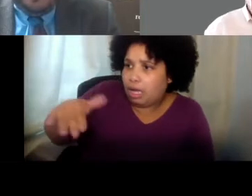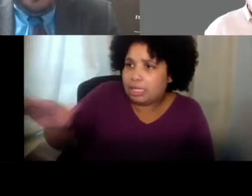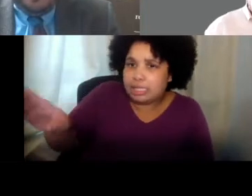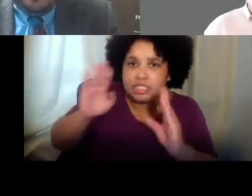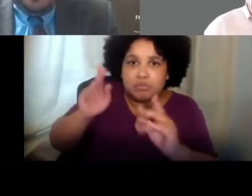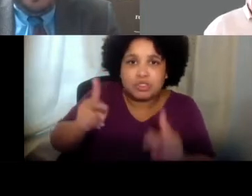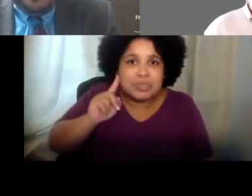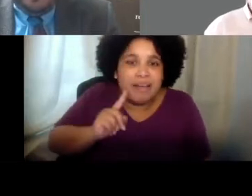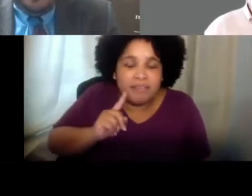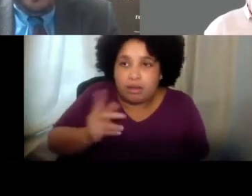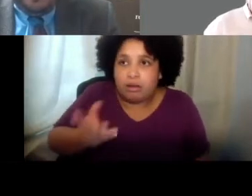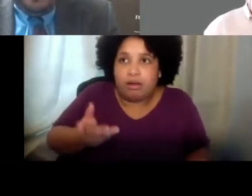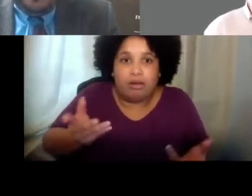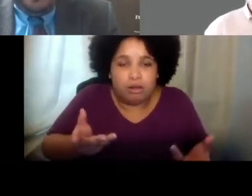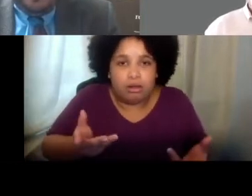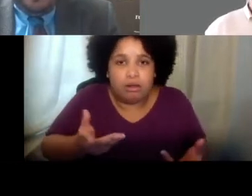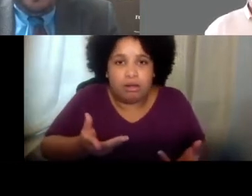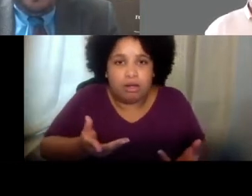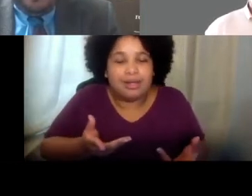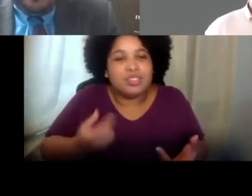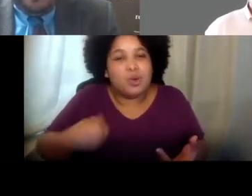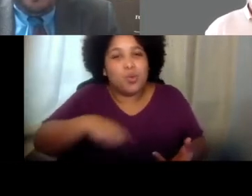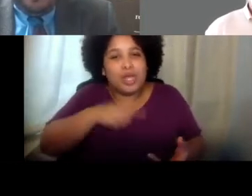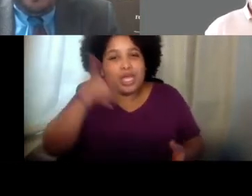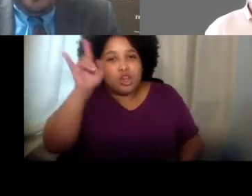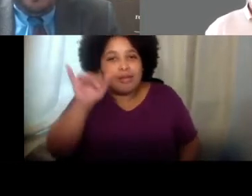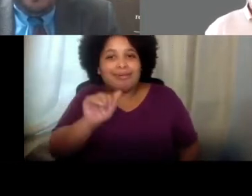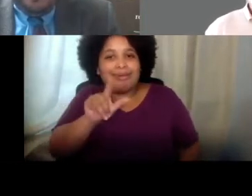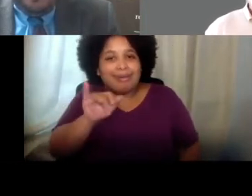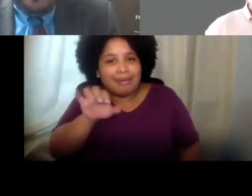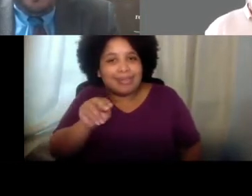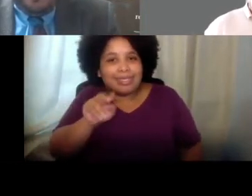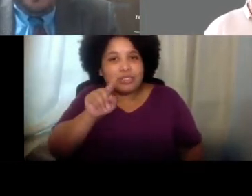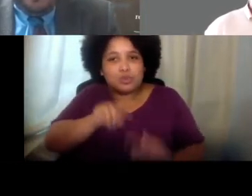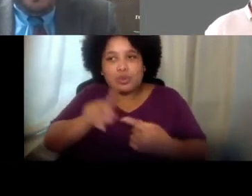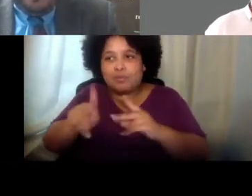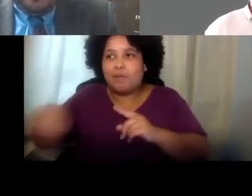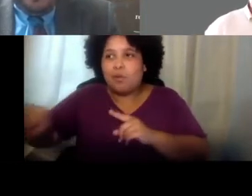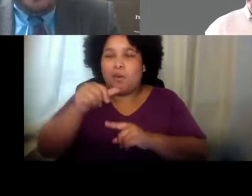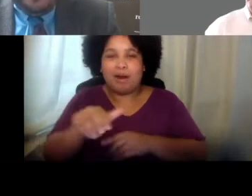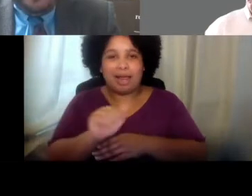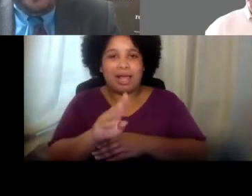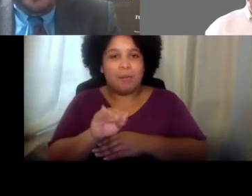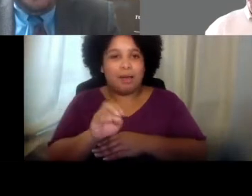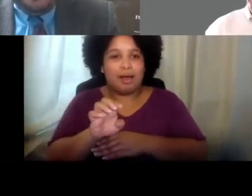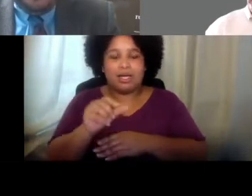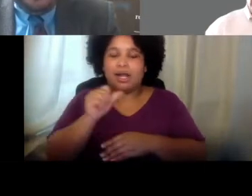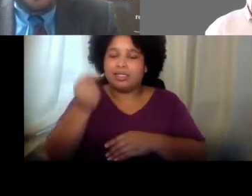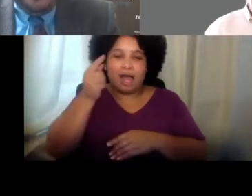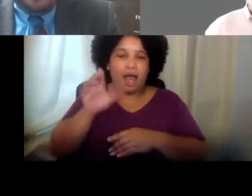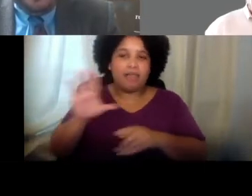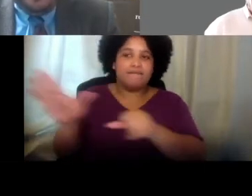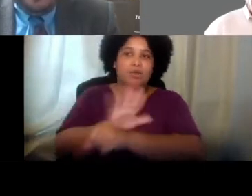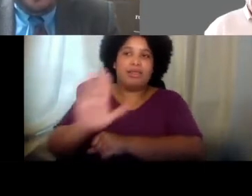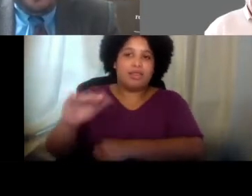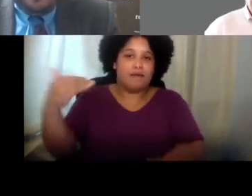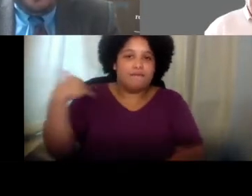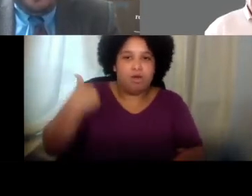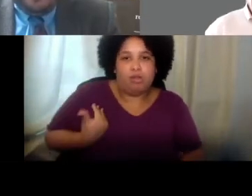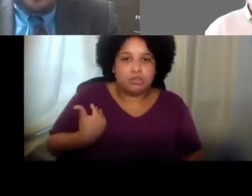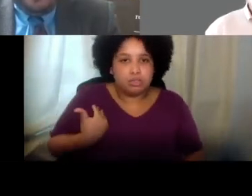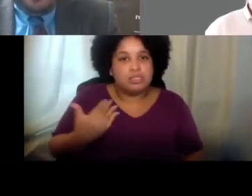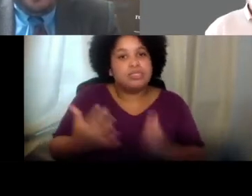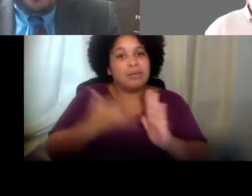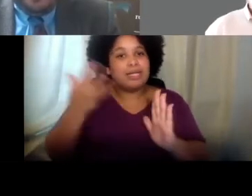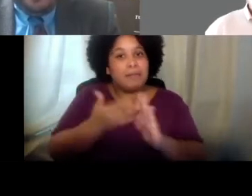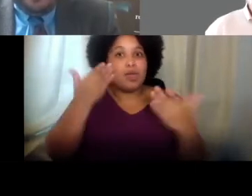deaf? And so we are aliens to able-bodied people. And look, it's not all their fault. Some of the times